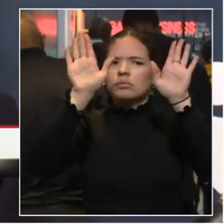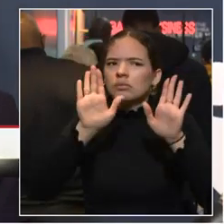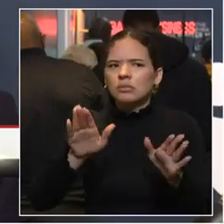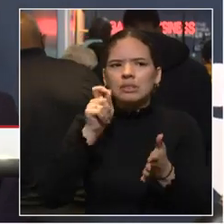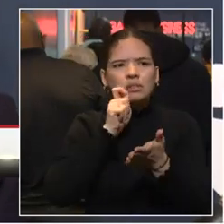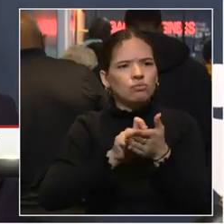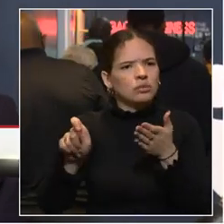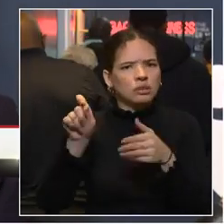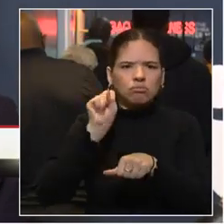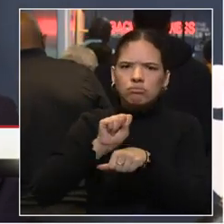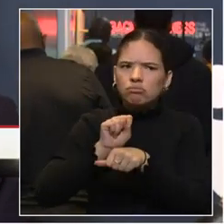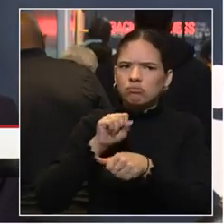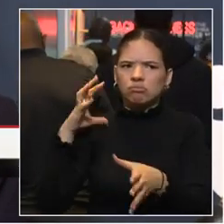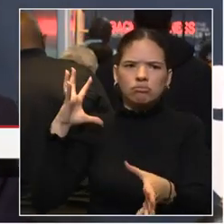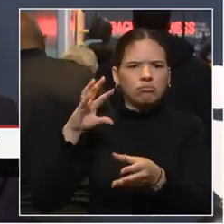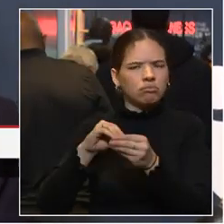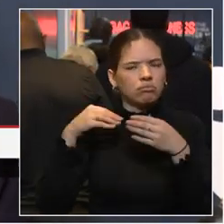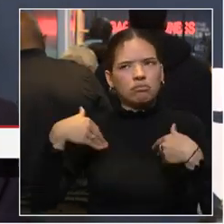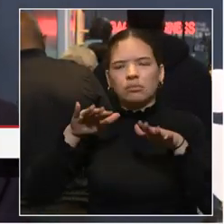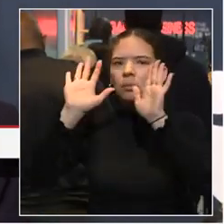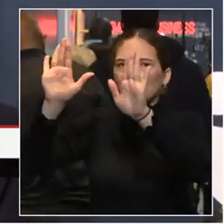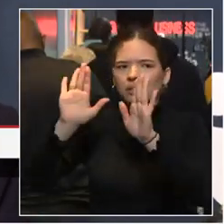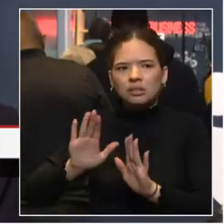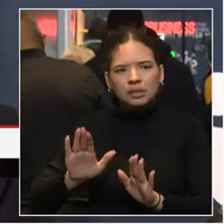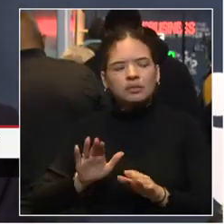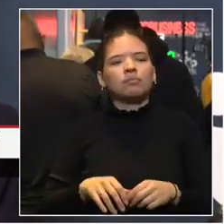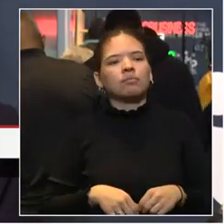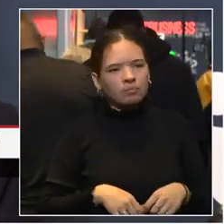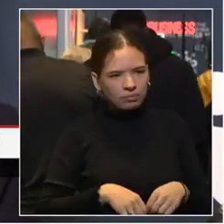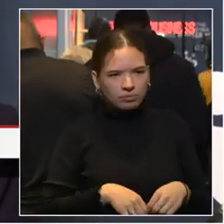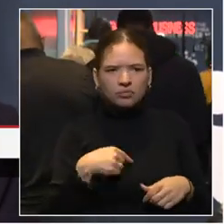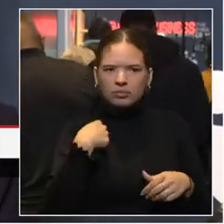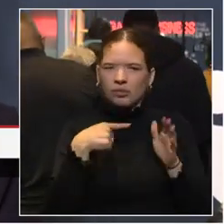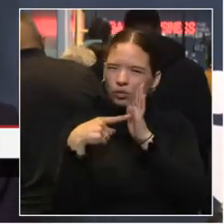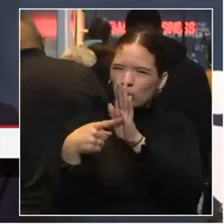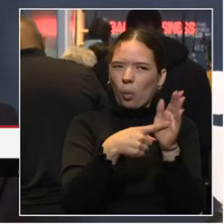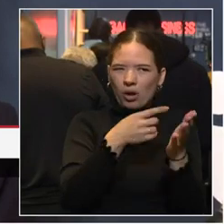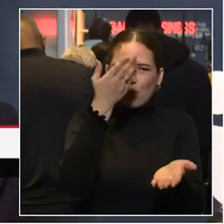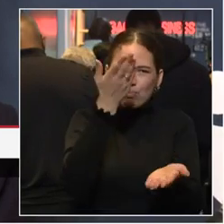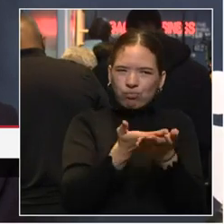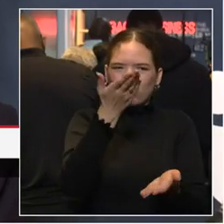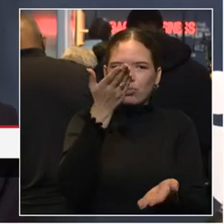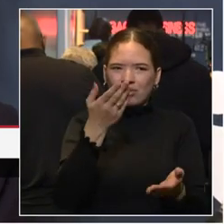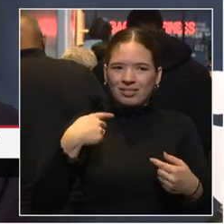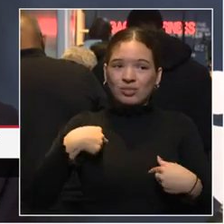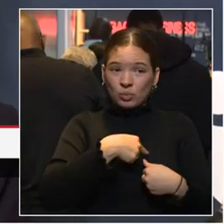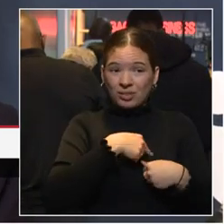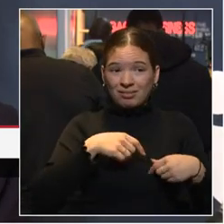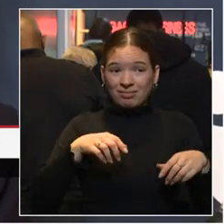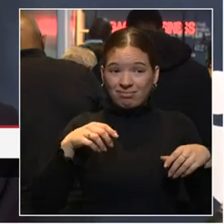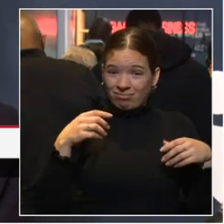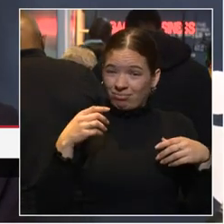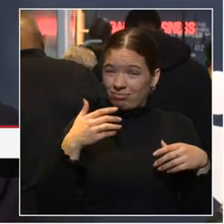So, yes, we perform better than many states, even though we don't have